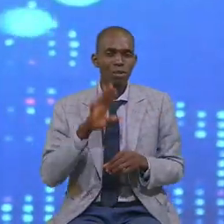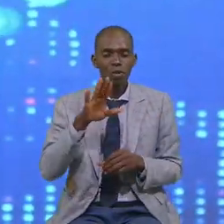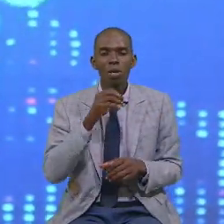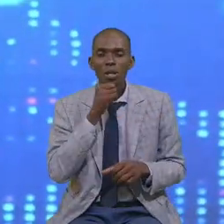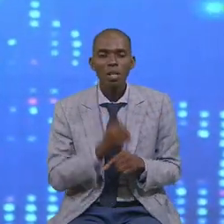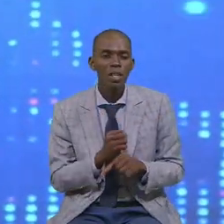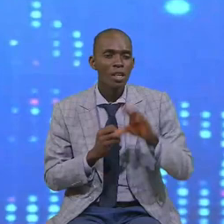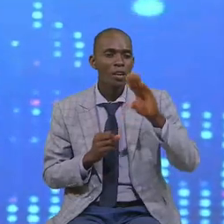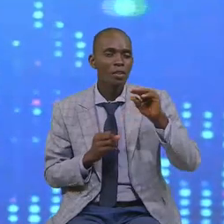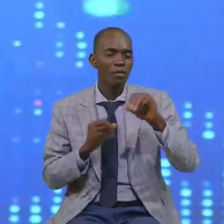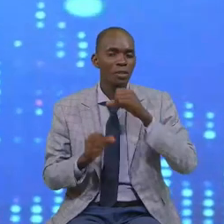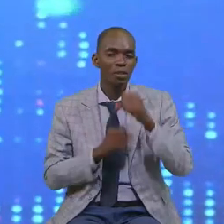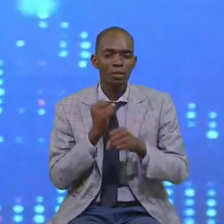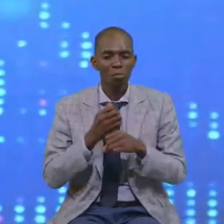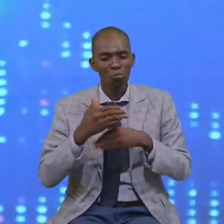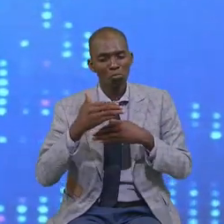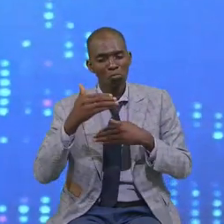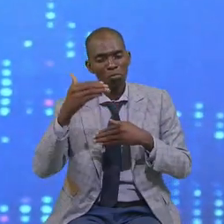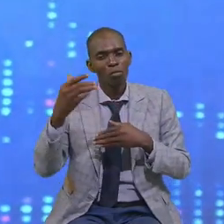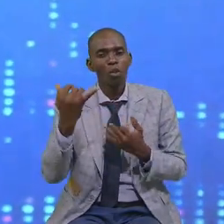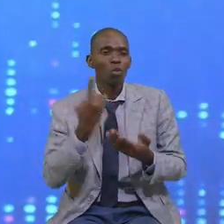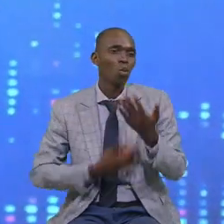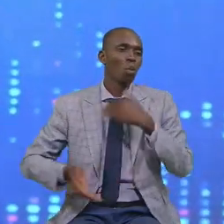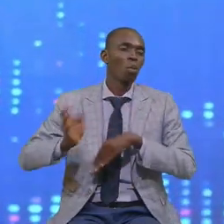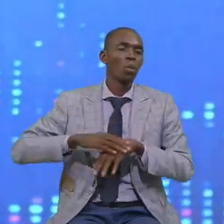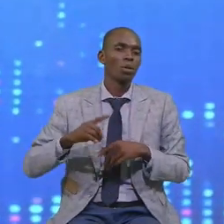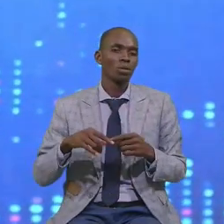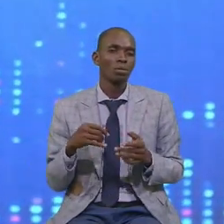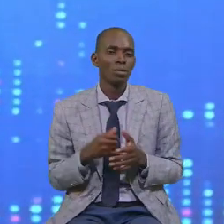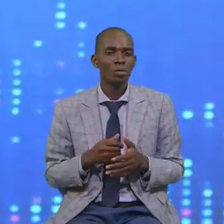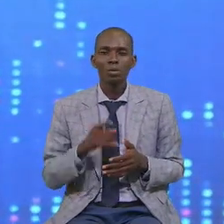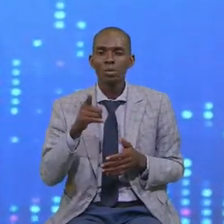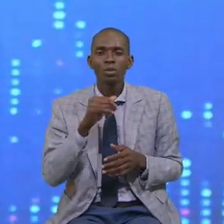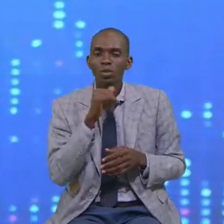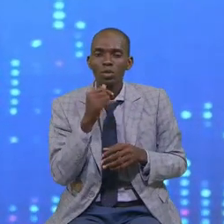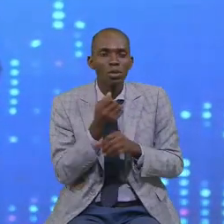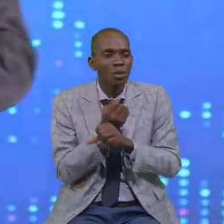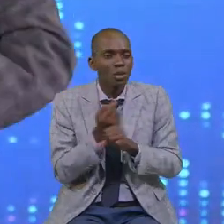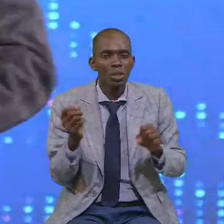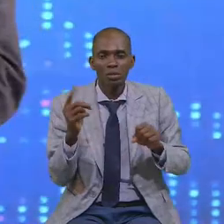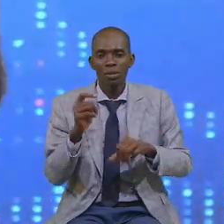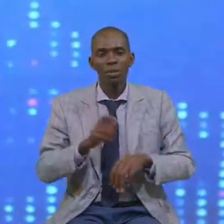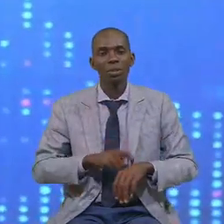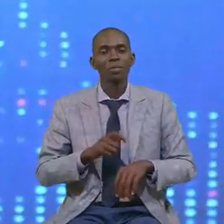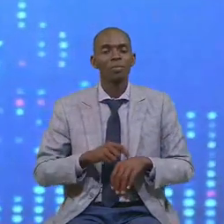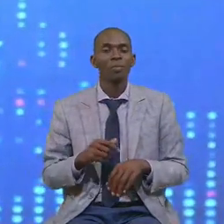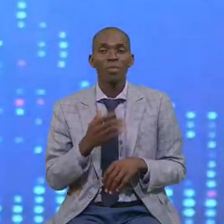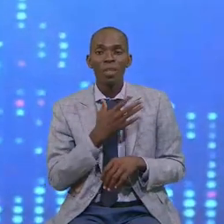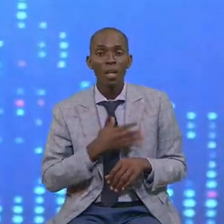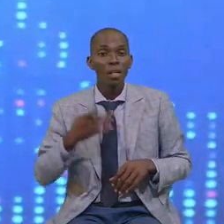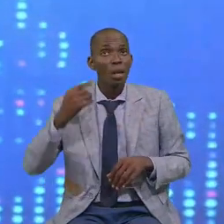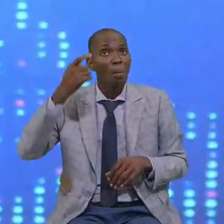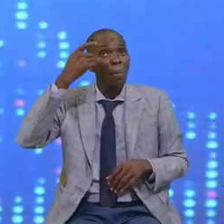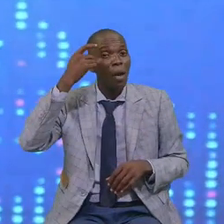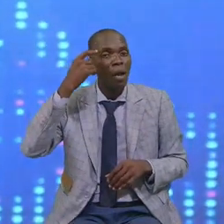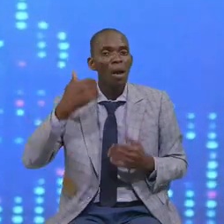you want to now get back to it, you need to redeem the time. And the brain has